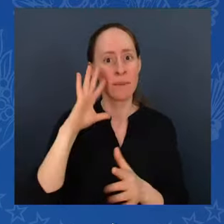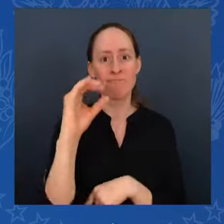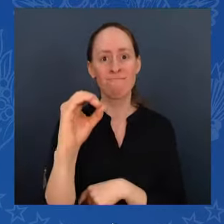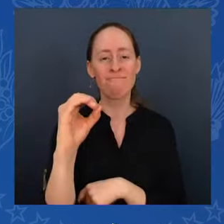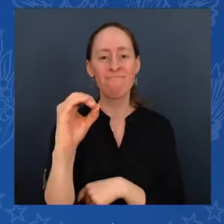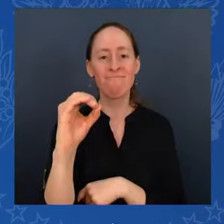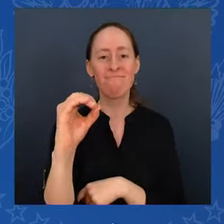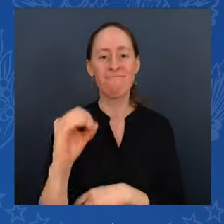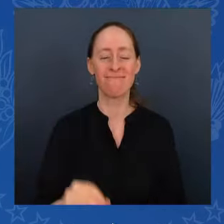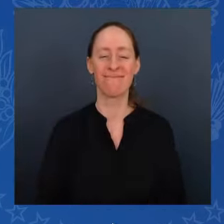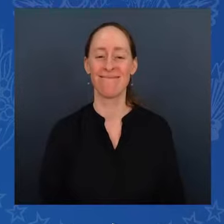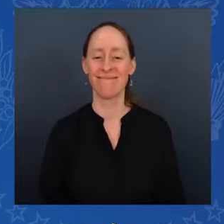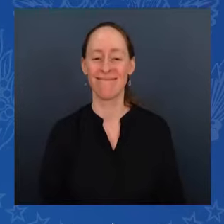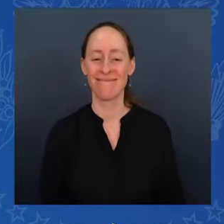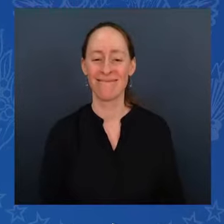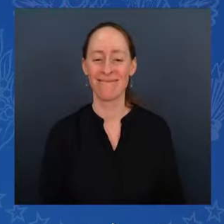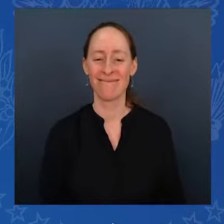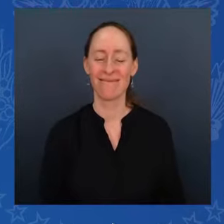Really.